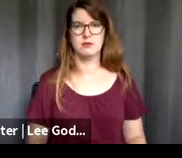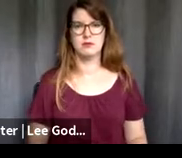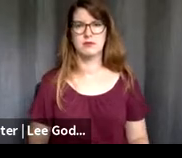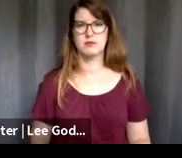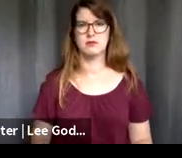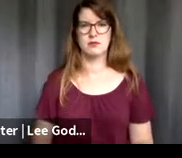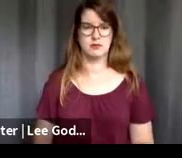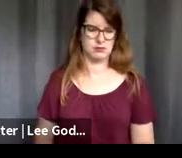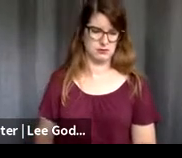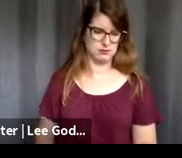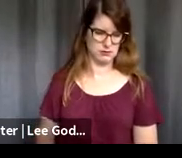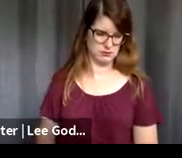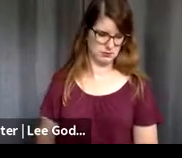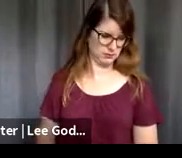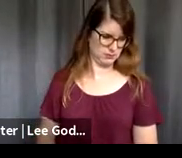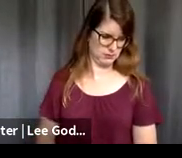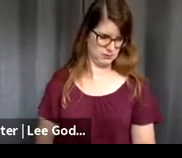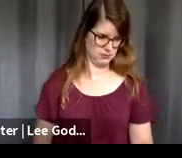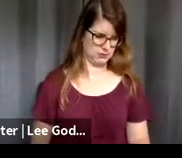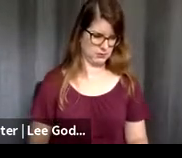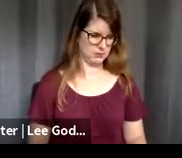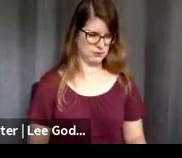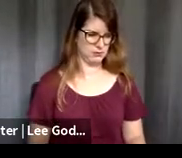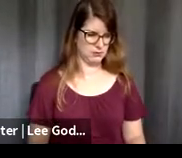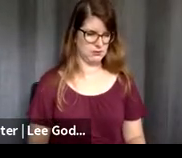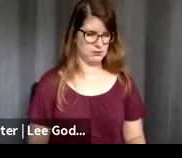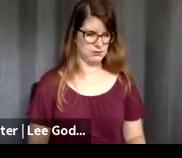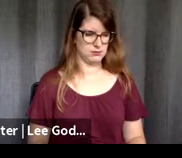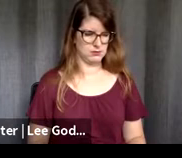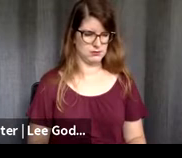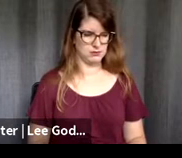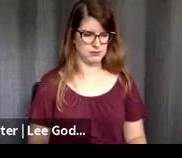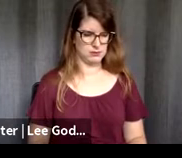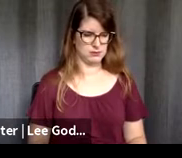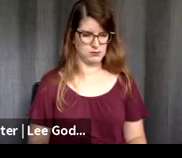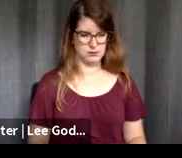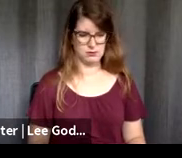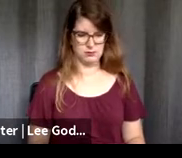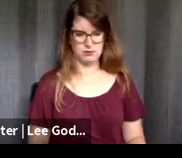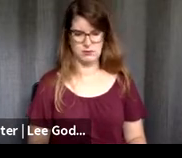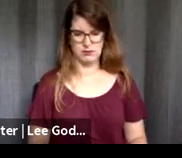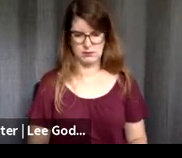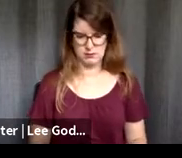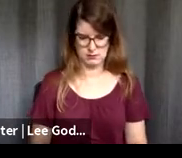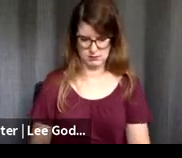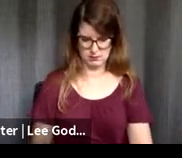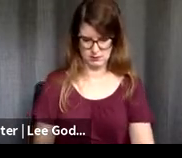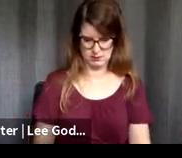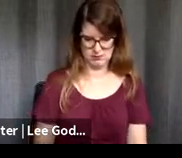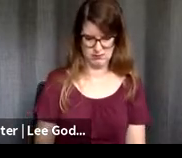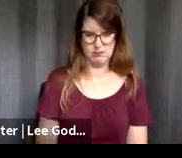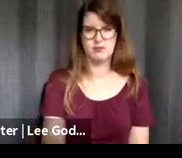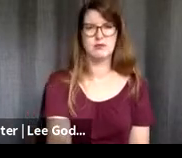you haven't been trustworthy in handling worldly wealth, who will trust you with true riches? True riches. What are true